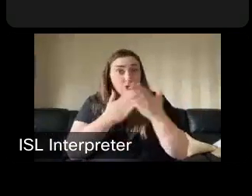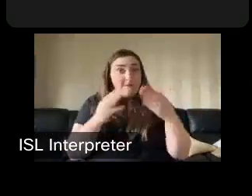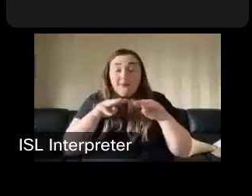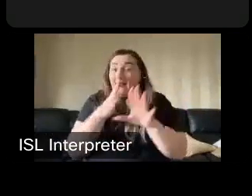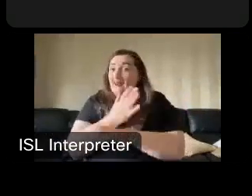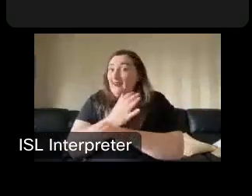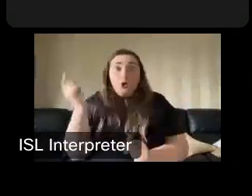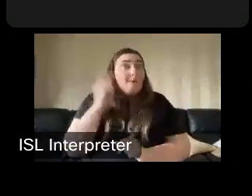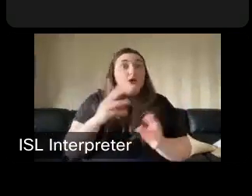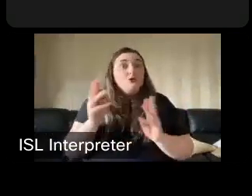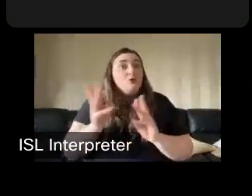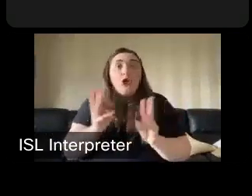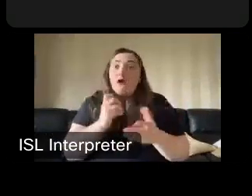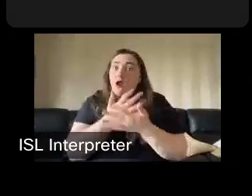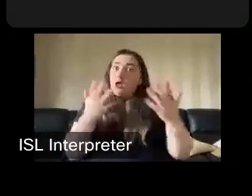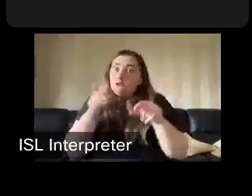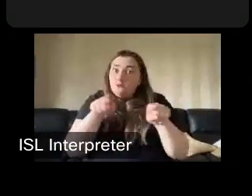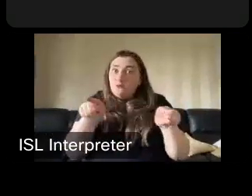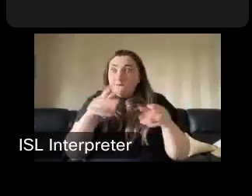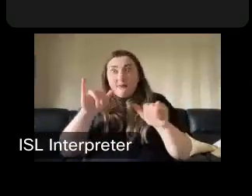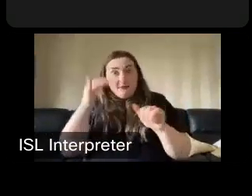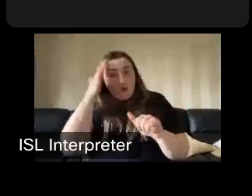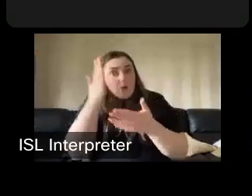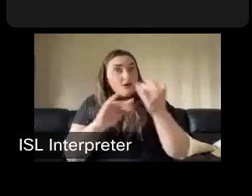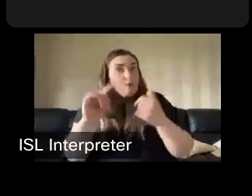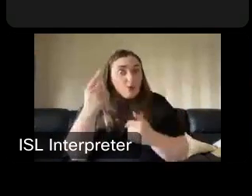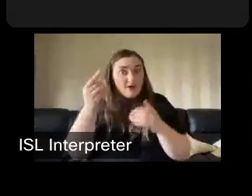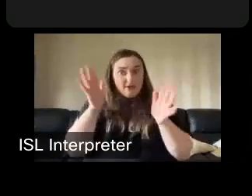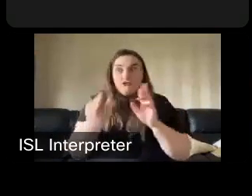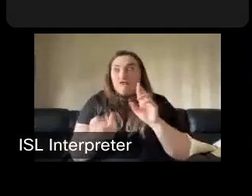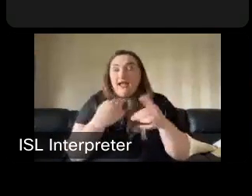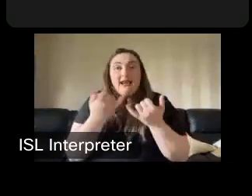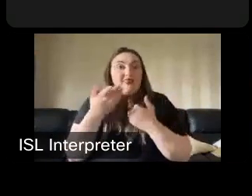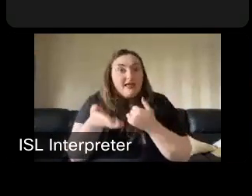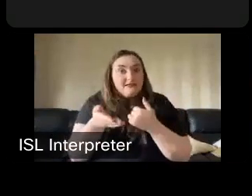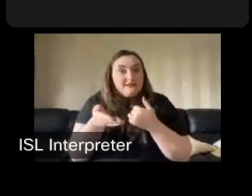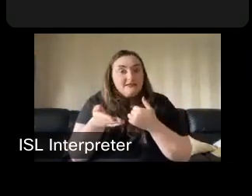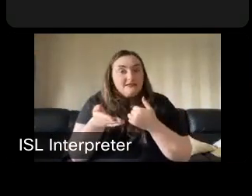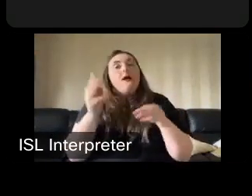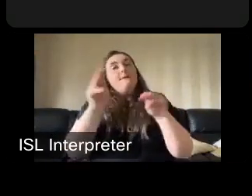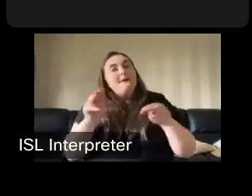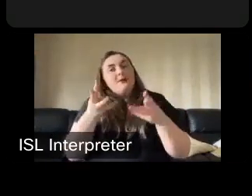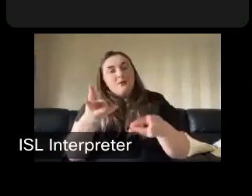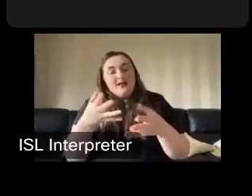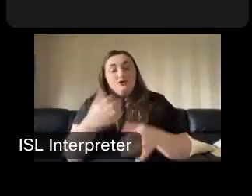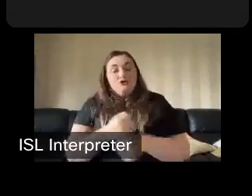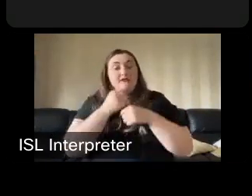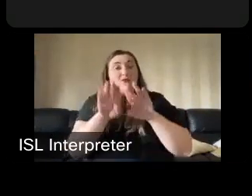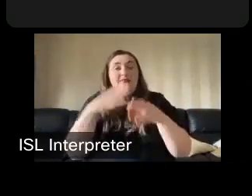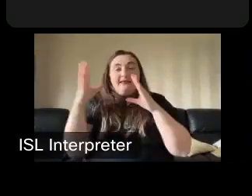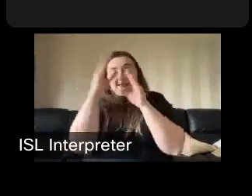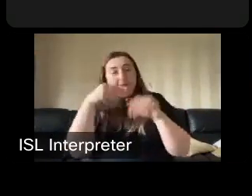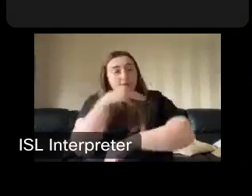Probably lots of you know of people, that have reacted that way. People will suffer with sleep problems.